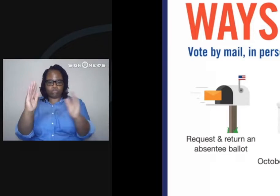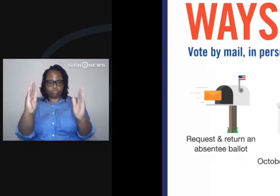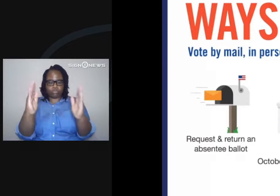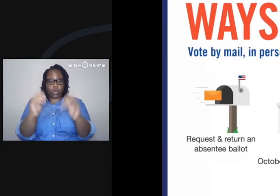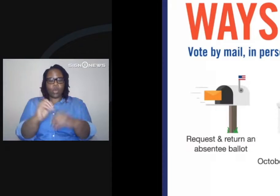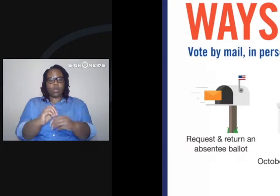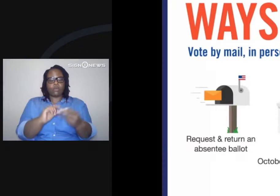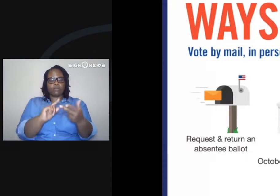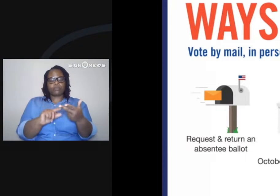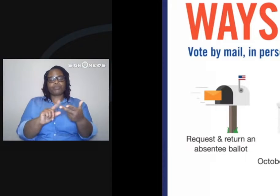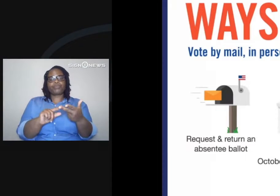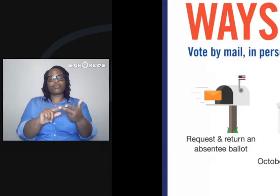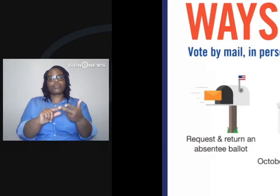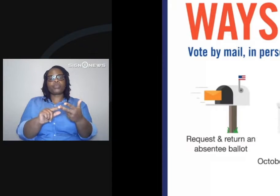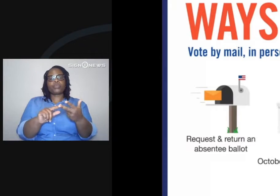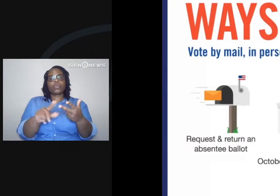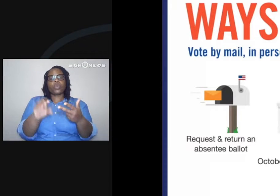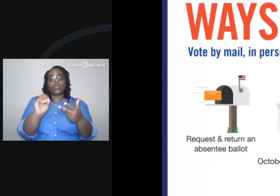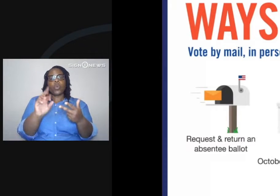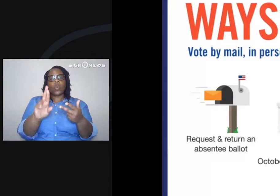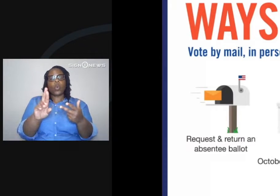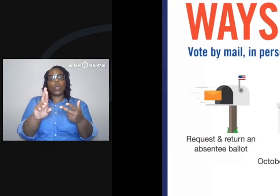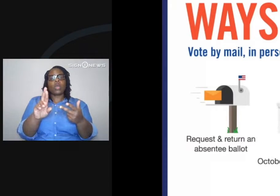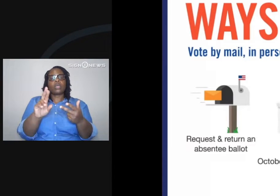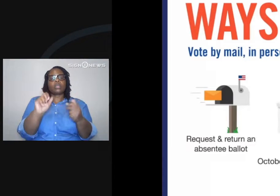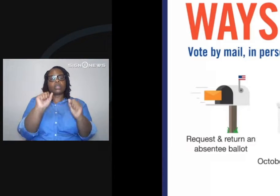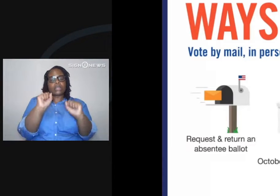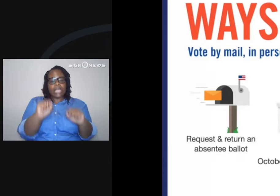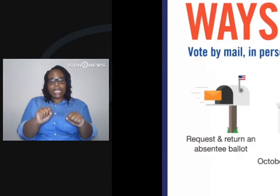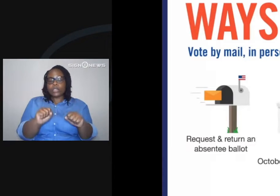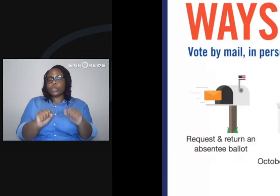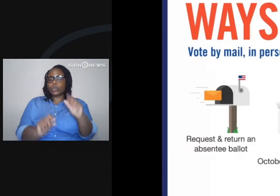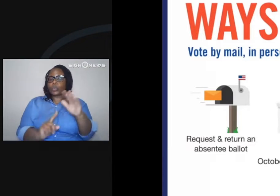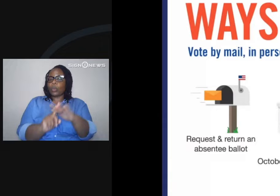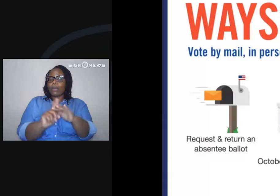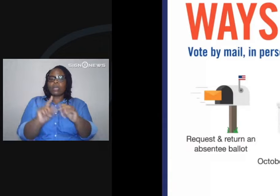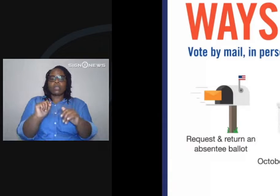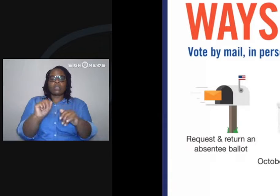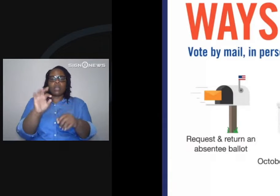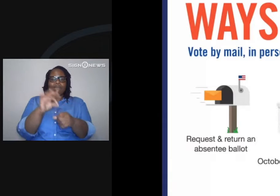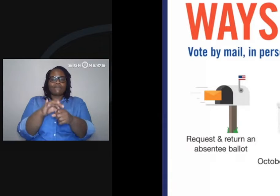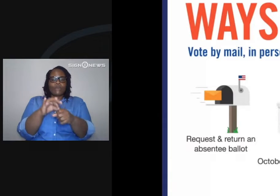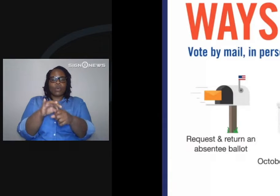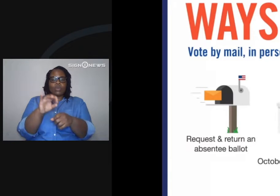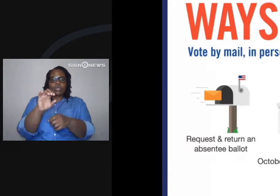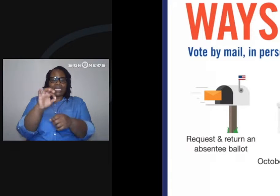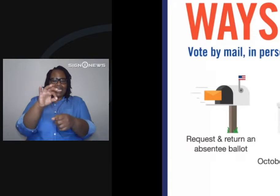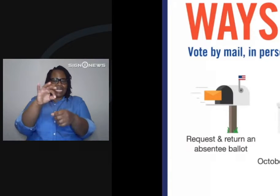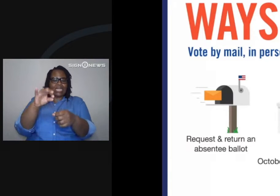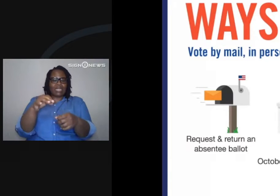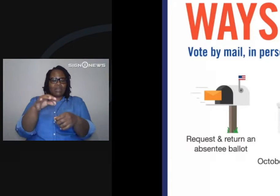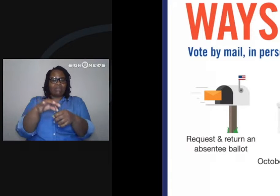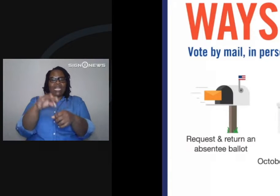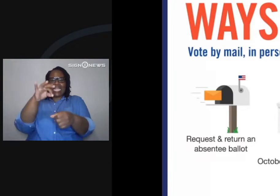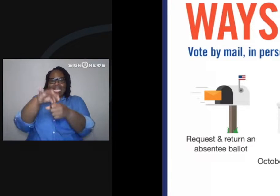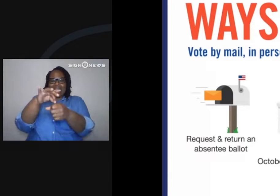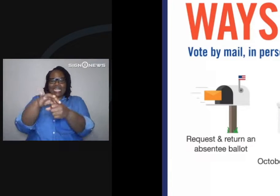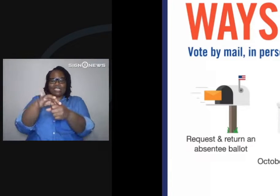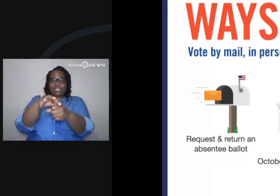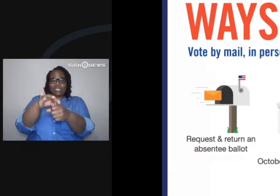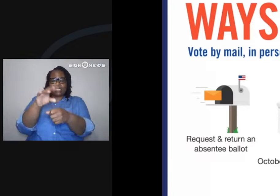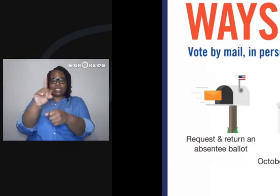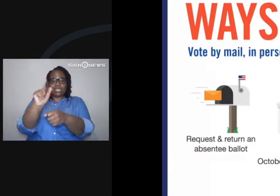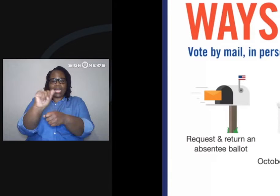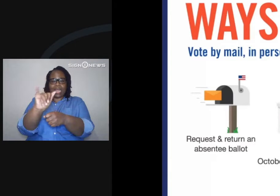Or you can show up to vote on Election Day, November 8th, as